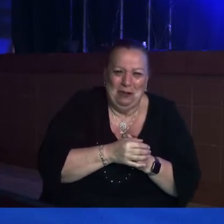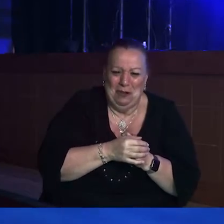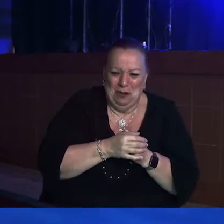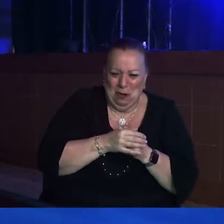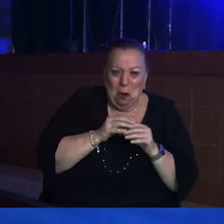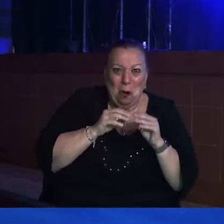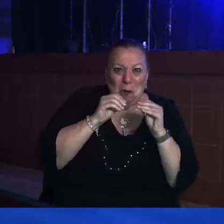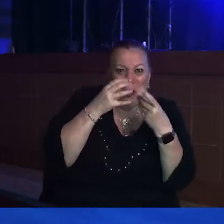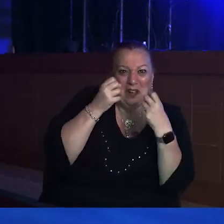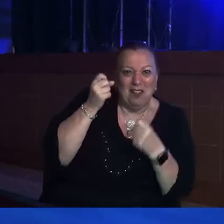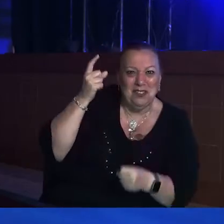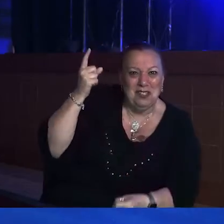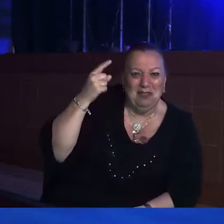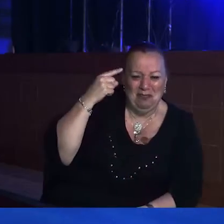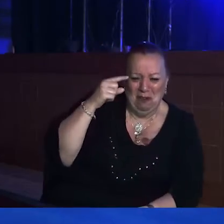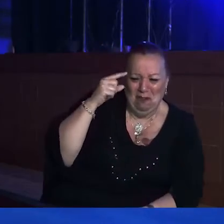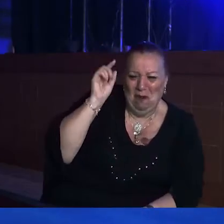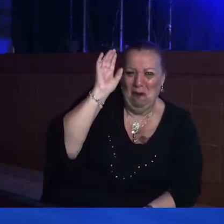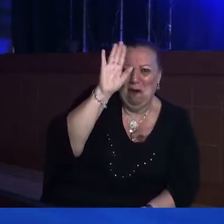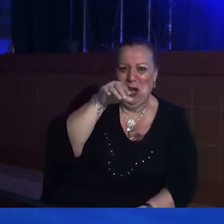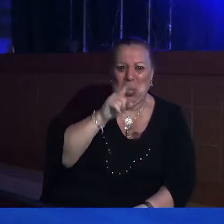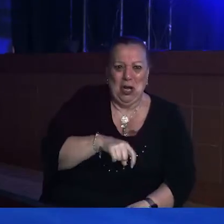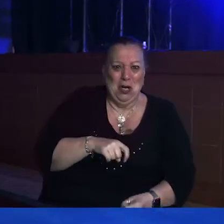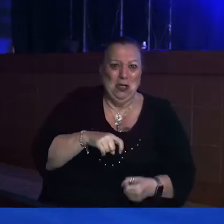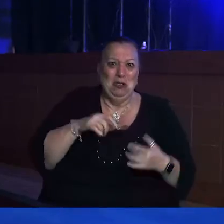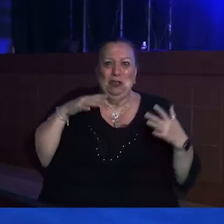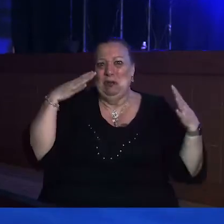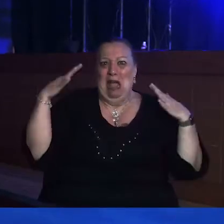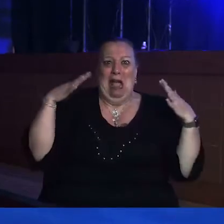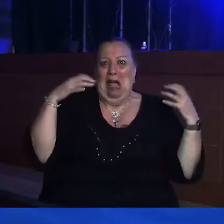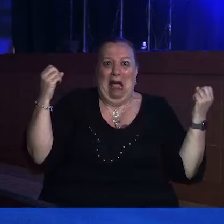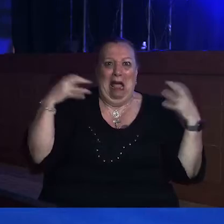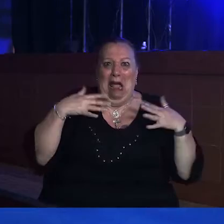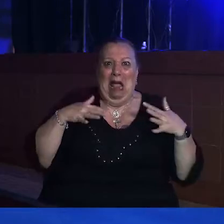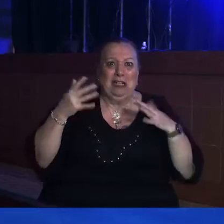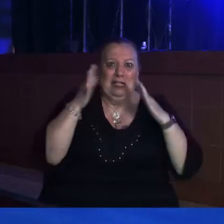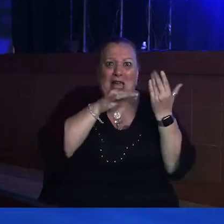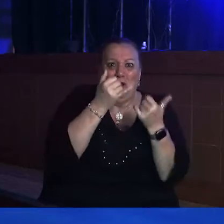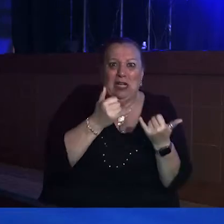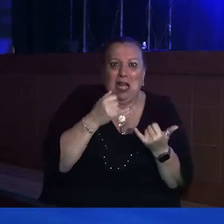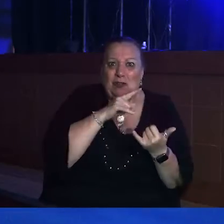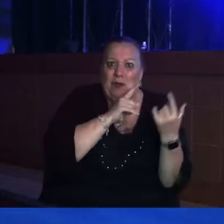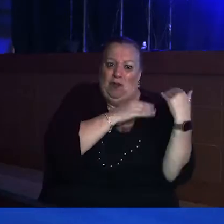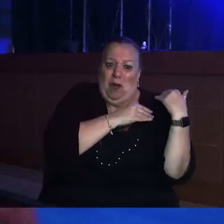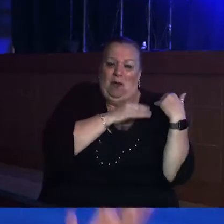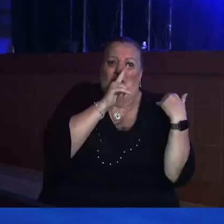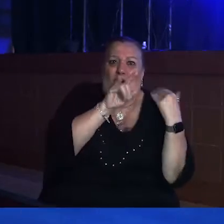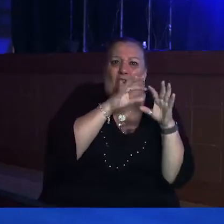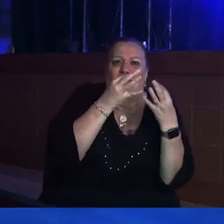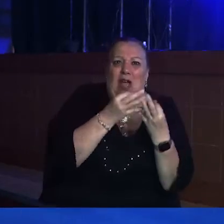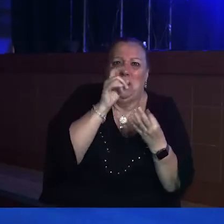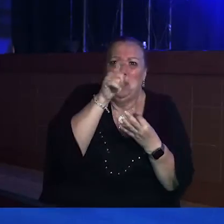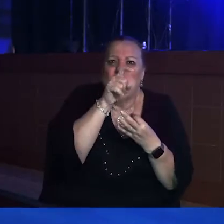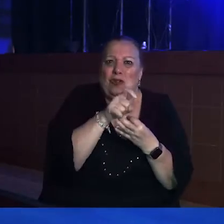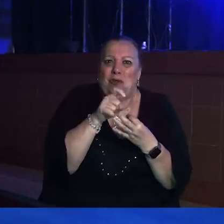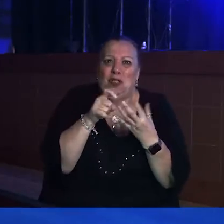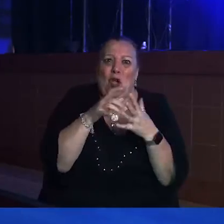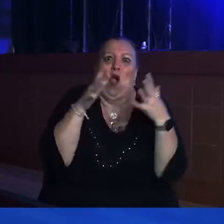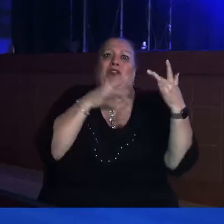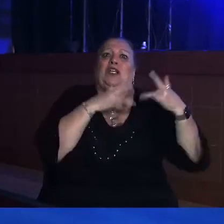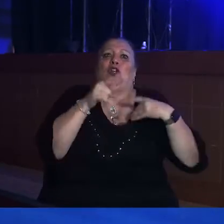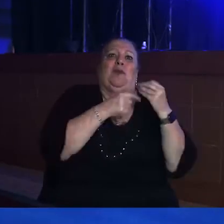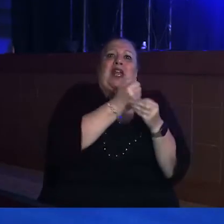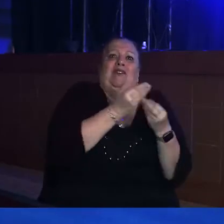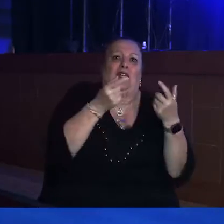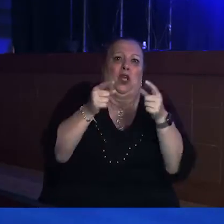confidence in him? You should be freaking out right now. You should be responsible for your family. You should be so overly concerned about everything that's going on.